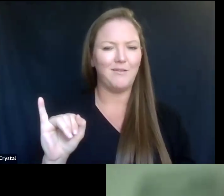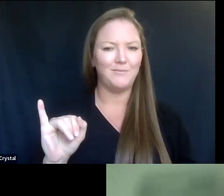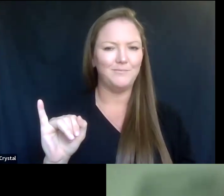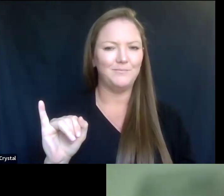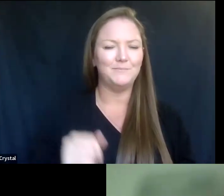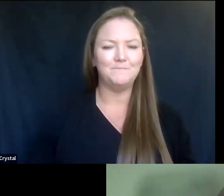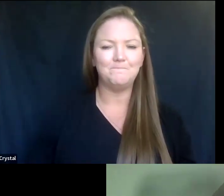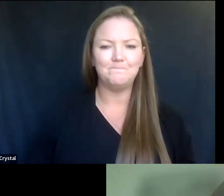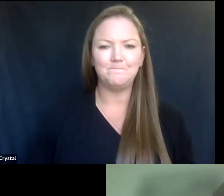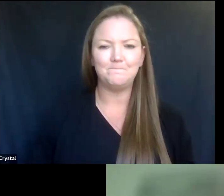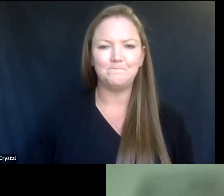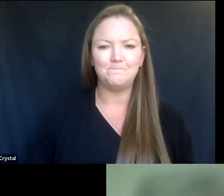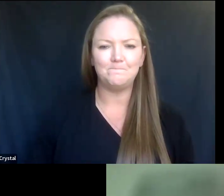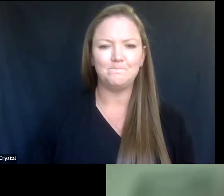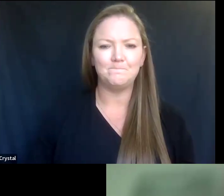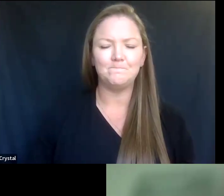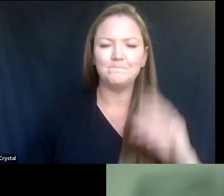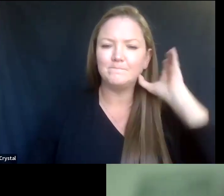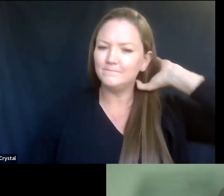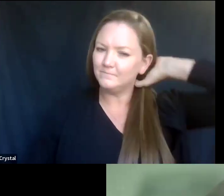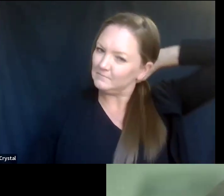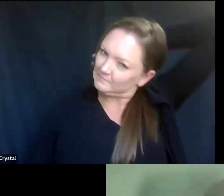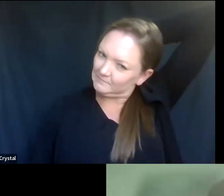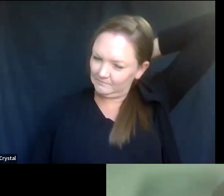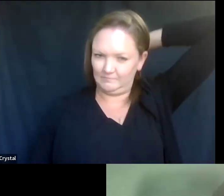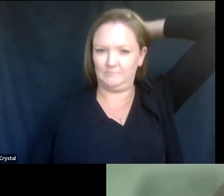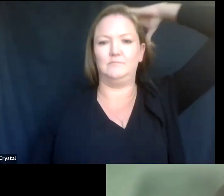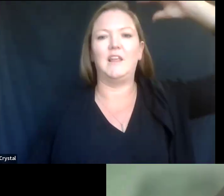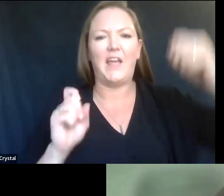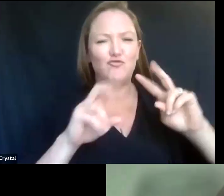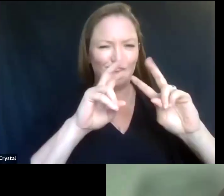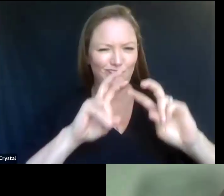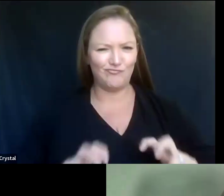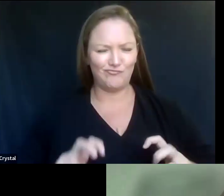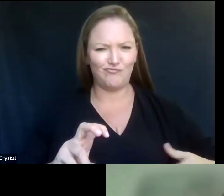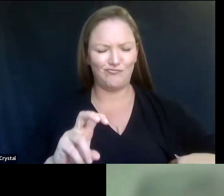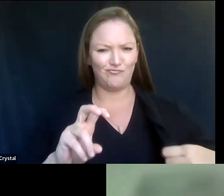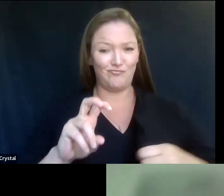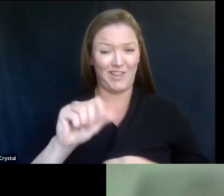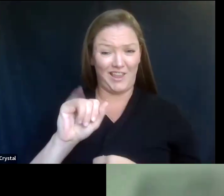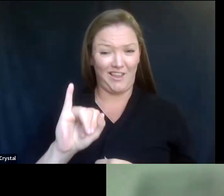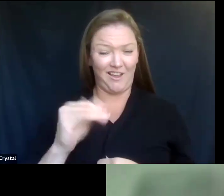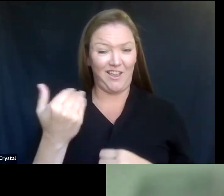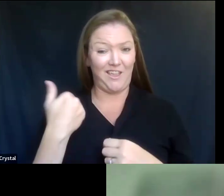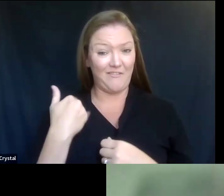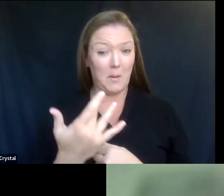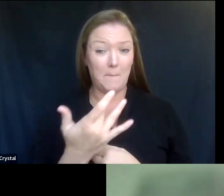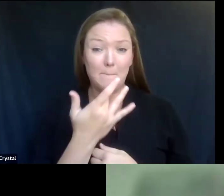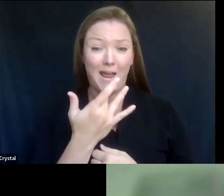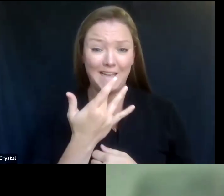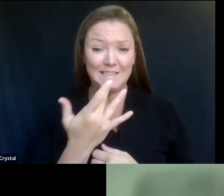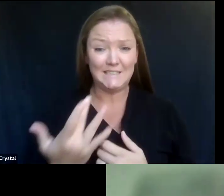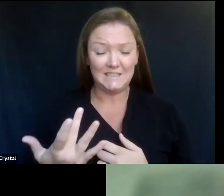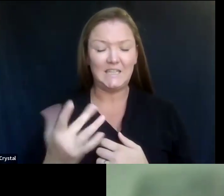thinking about are there, is it accounting for biases? I mean, they're getting really good, the models, and they're getting better and